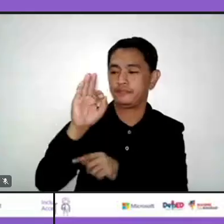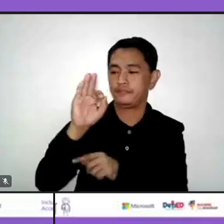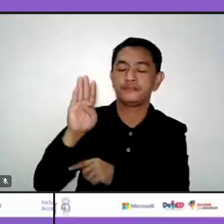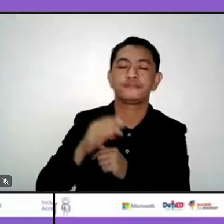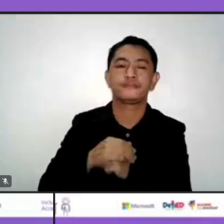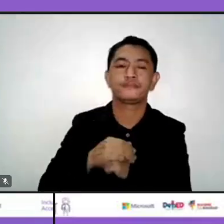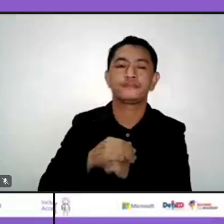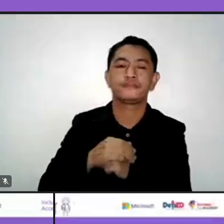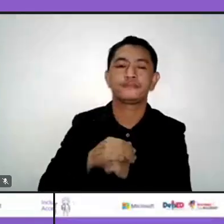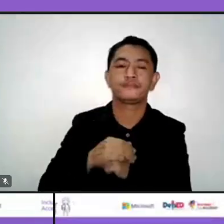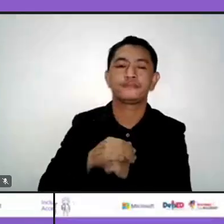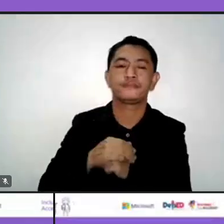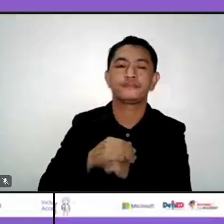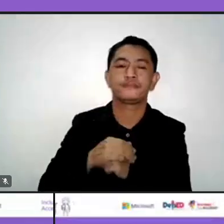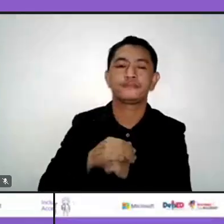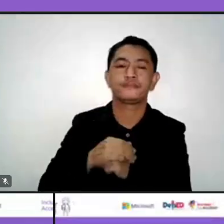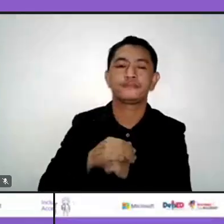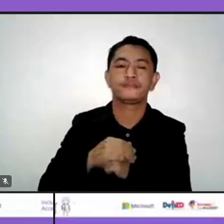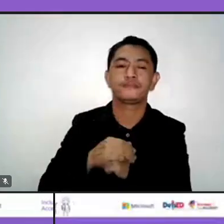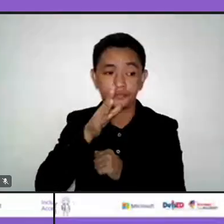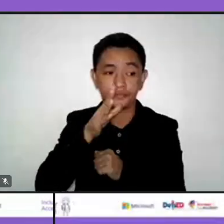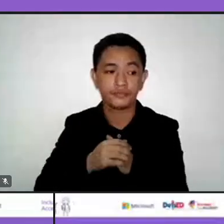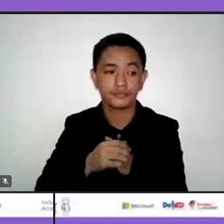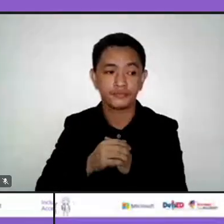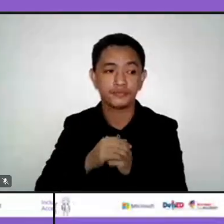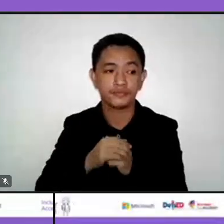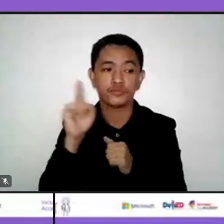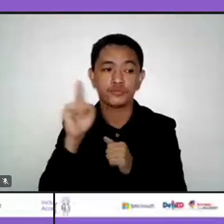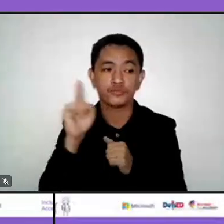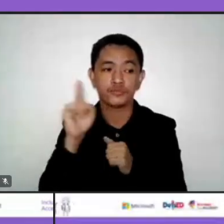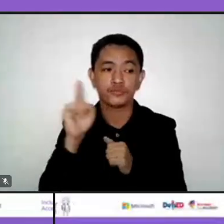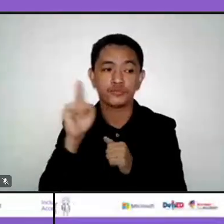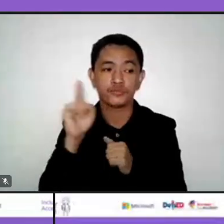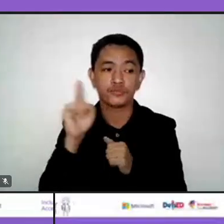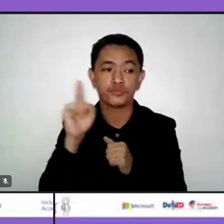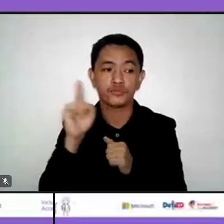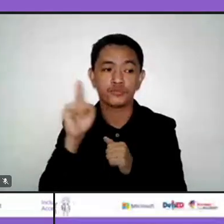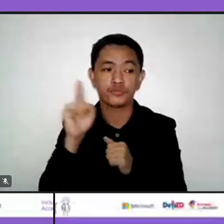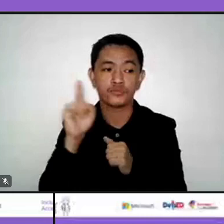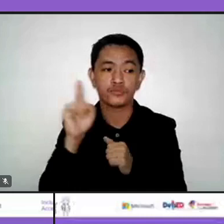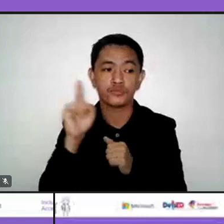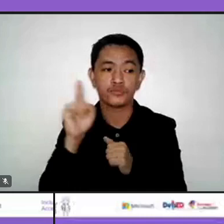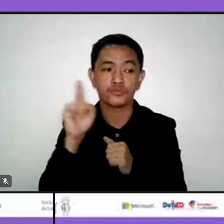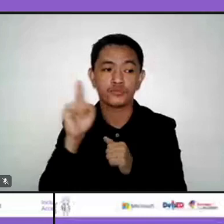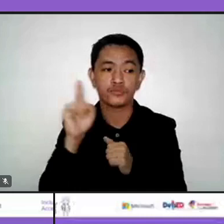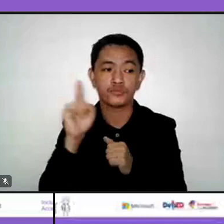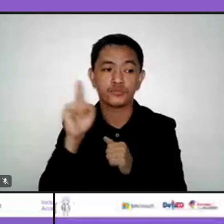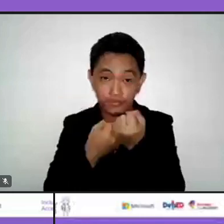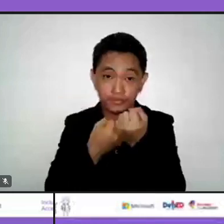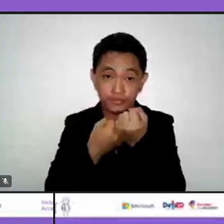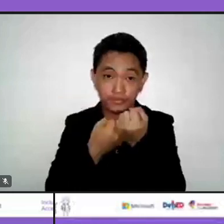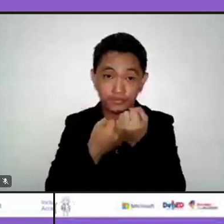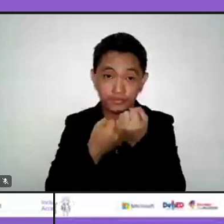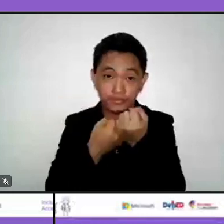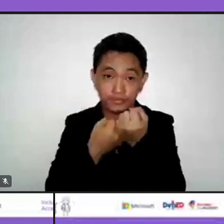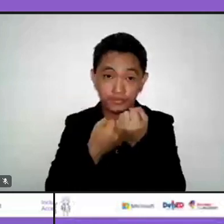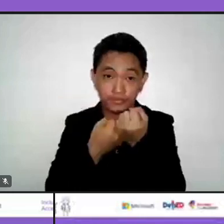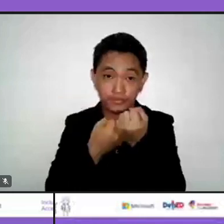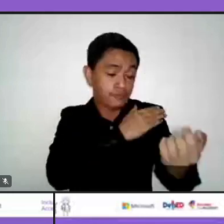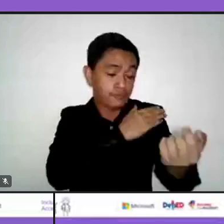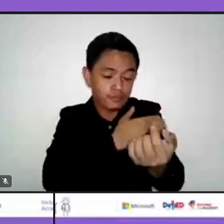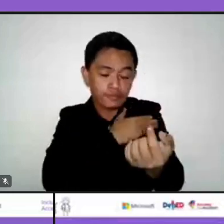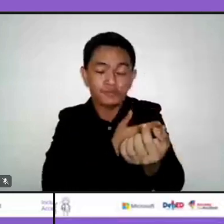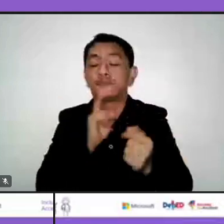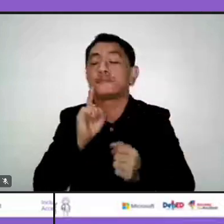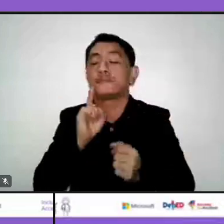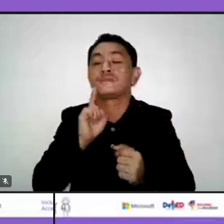that right now, a lot of parents are also watching us in Facebook. So, para naman po sa mga magulang, ano ba yung mga